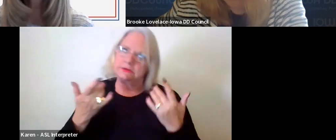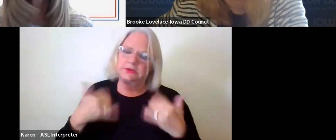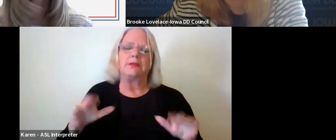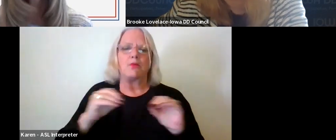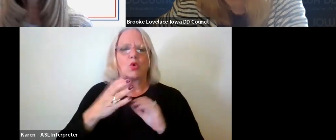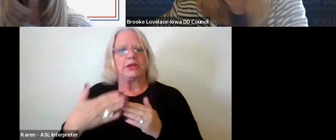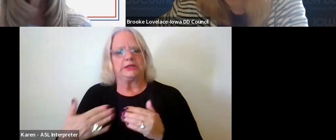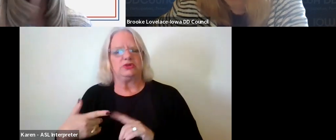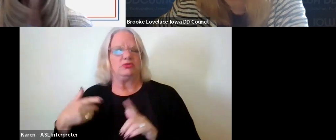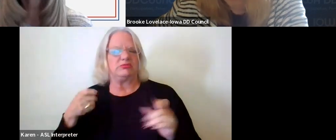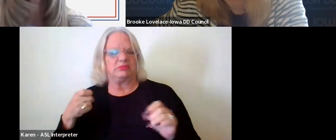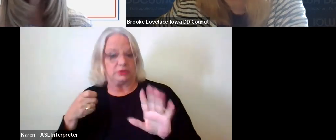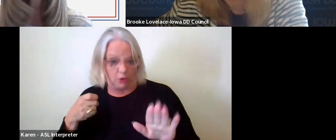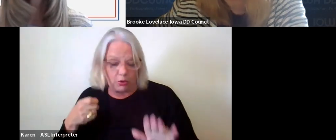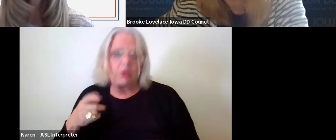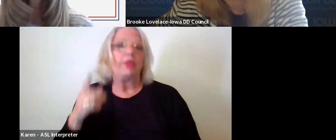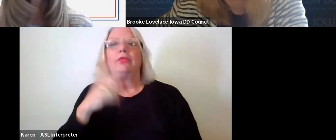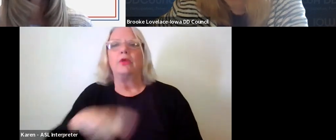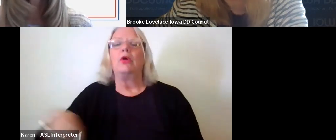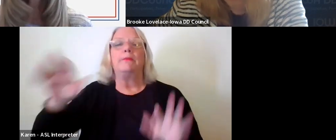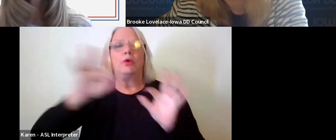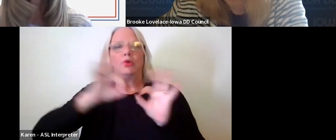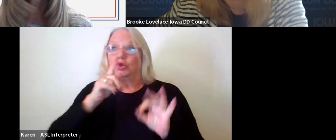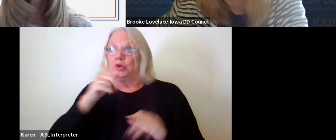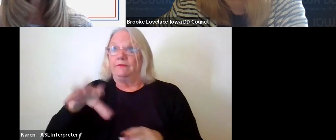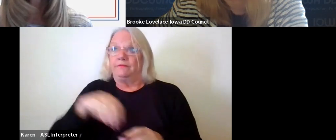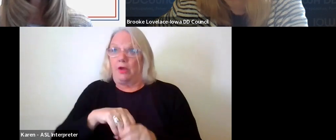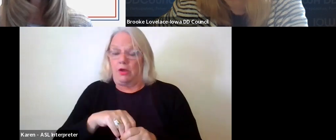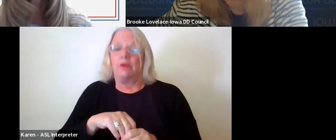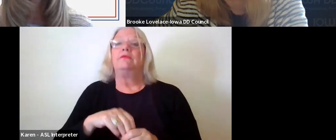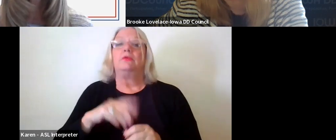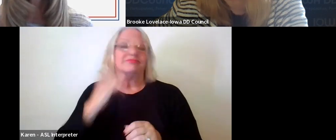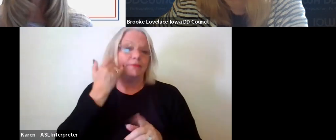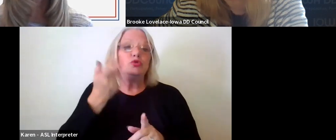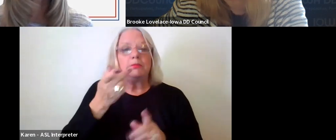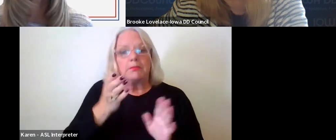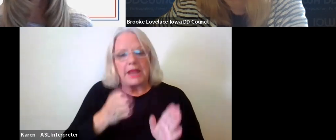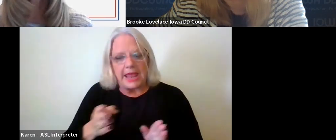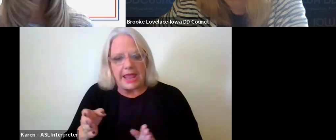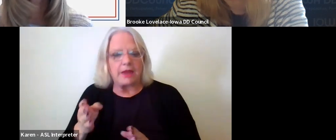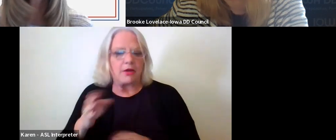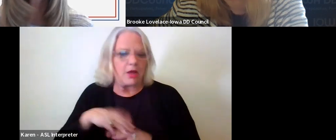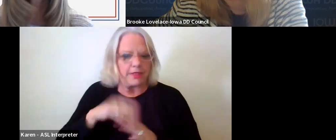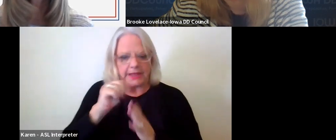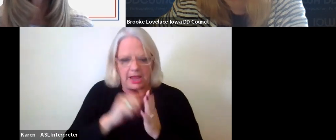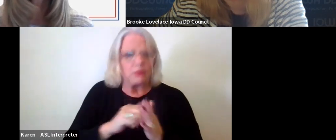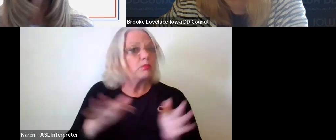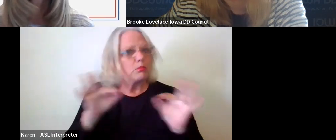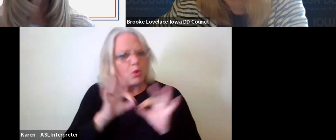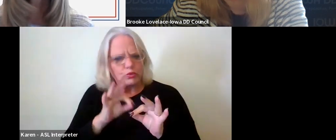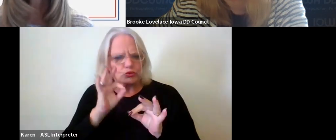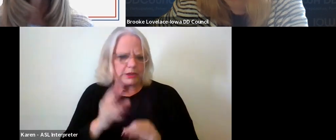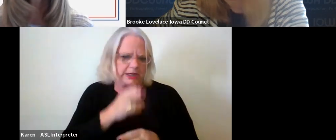entities plan, organize, and then stay informed. So when you're planning on the account, identify the